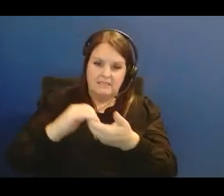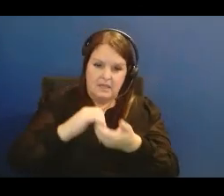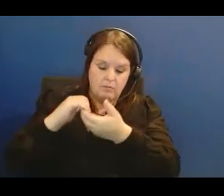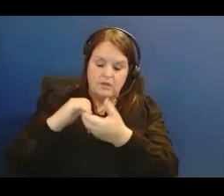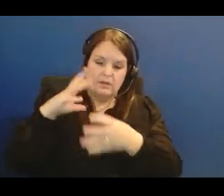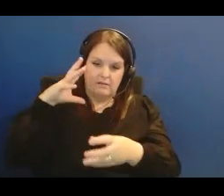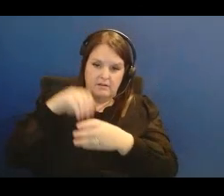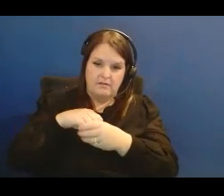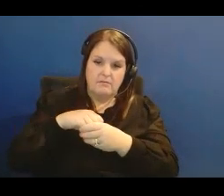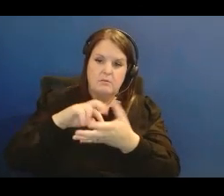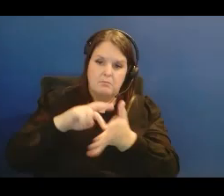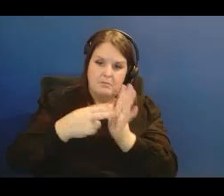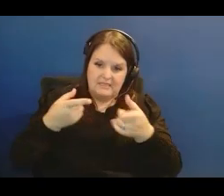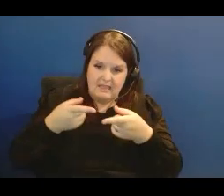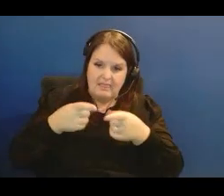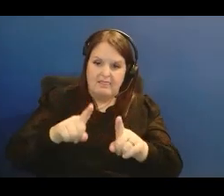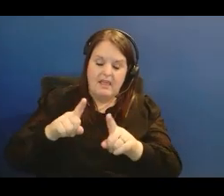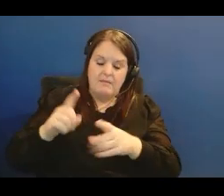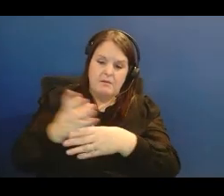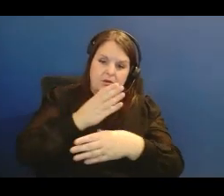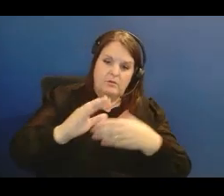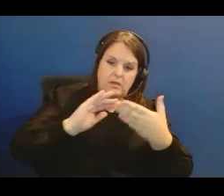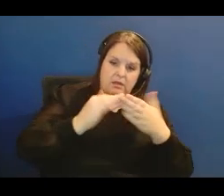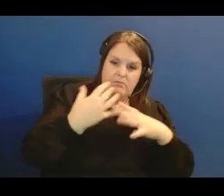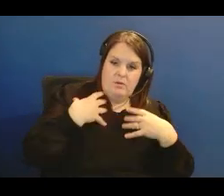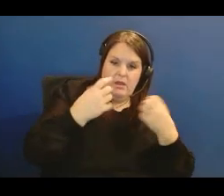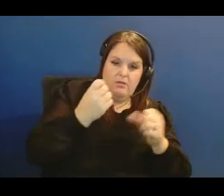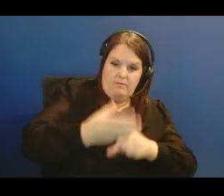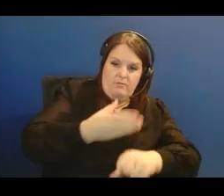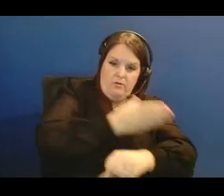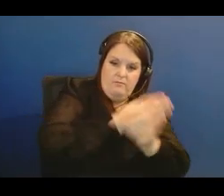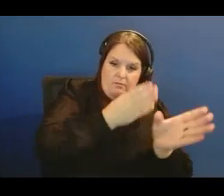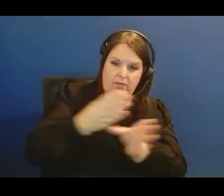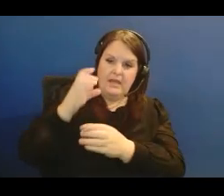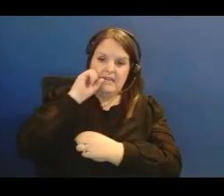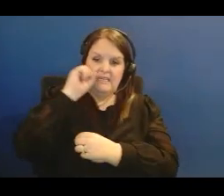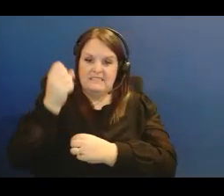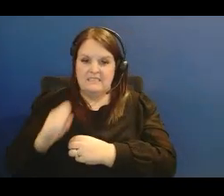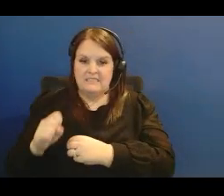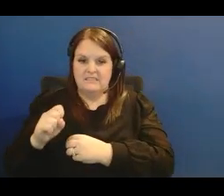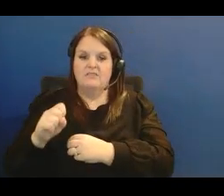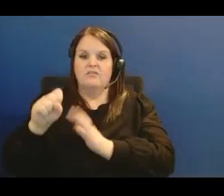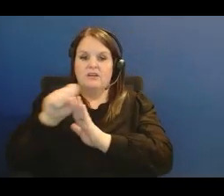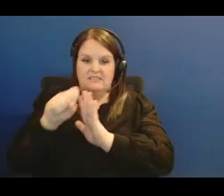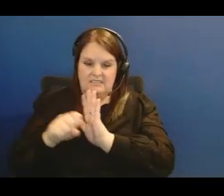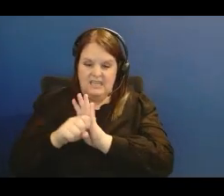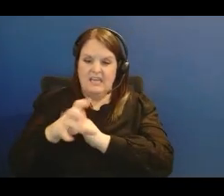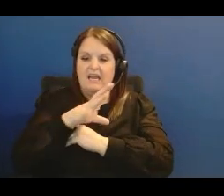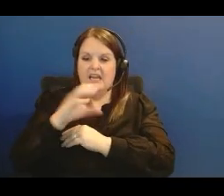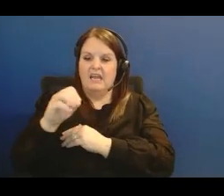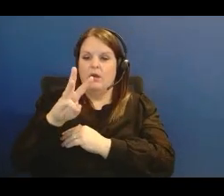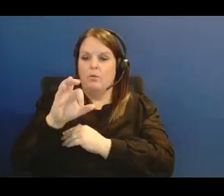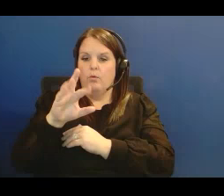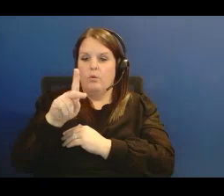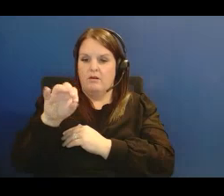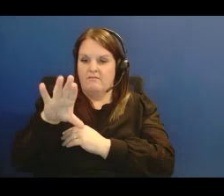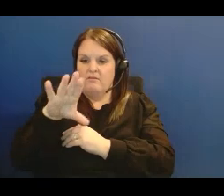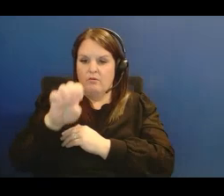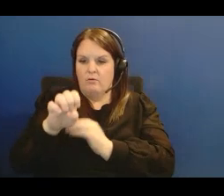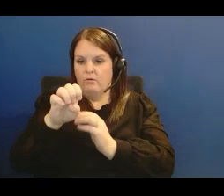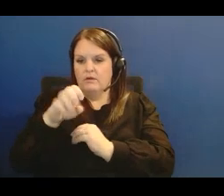engagement improves alignments between Community Health Improvement Plan, Silver State Health Improvement Plan, and the Workforce Pipeline Development